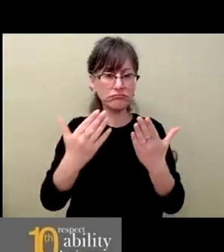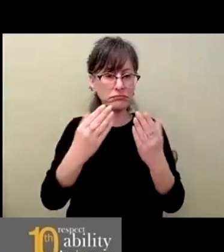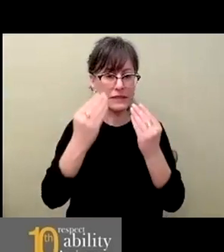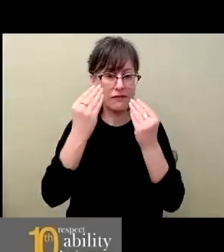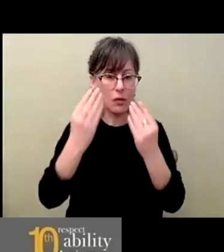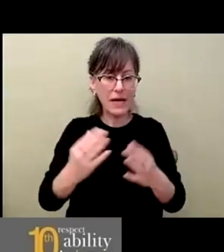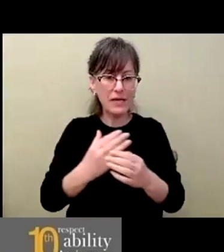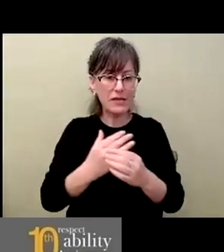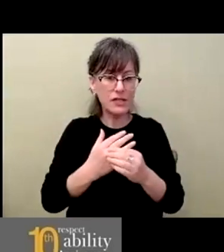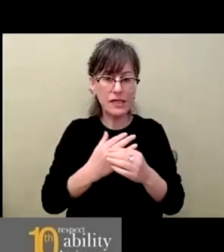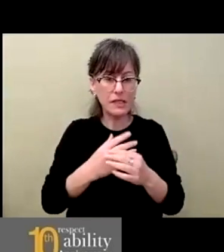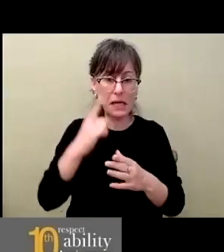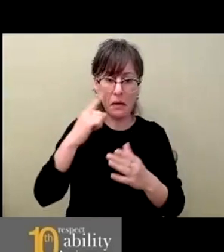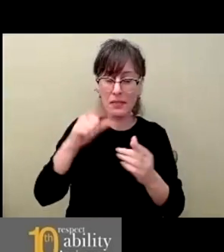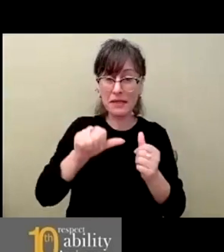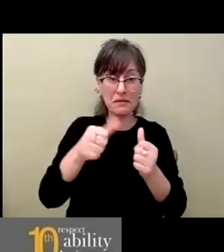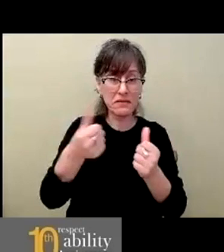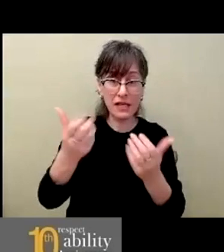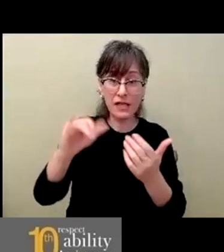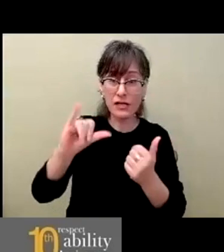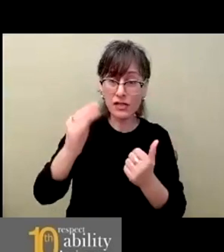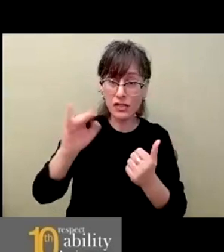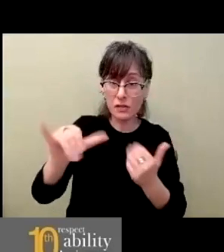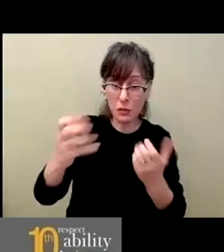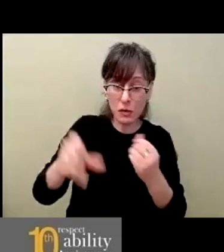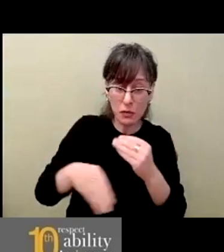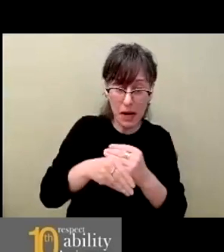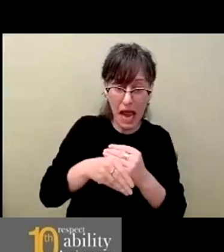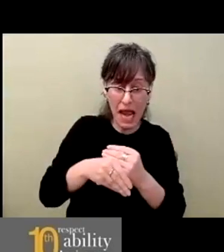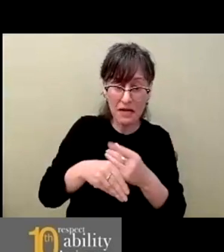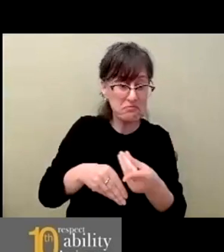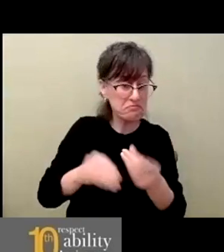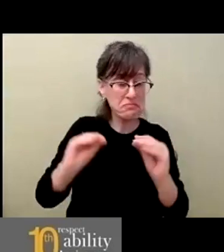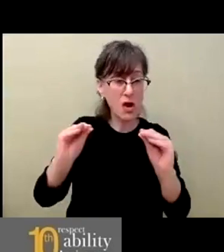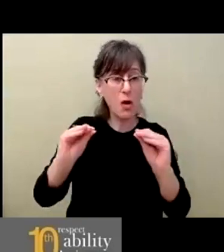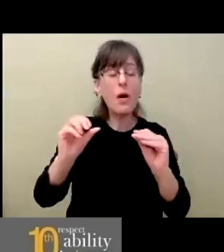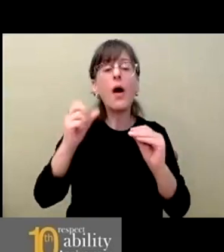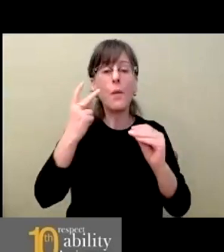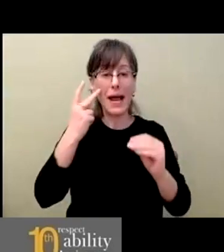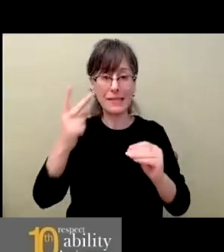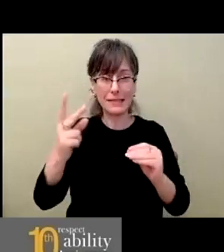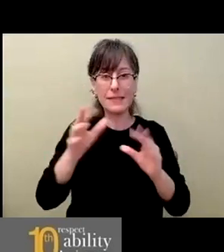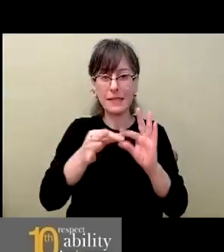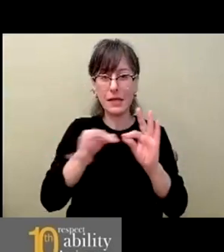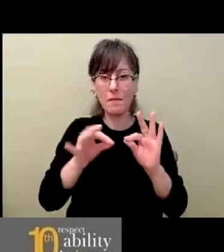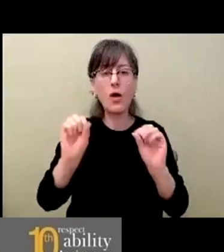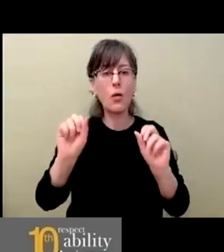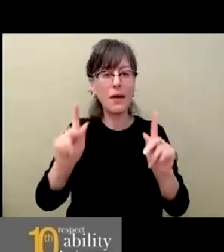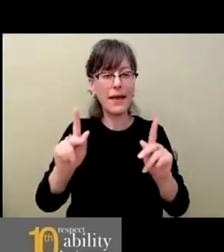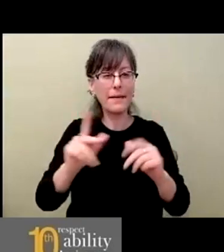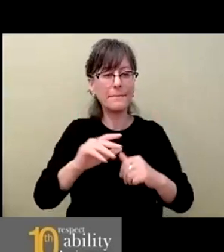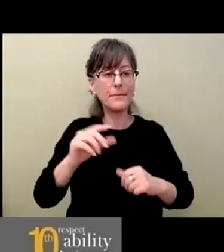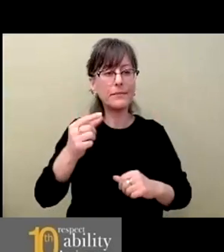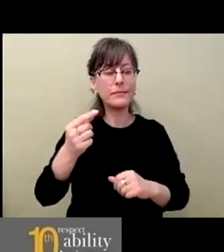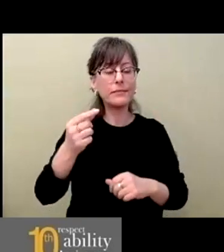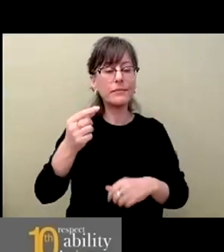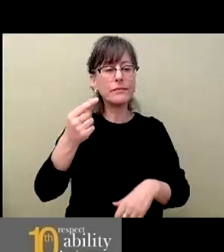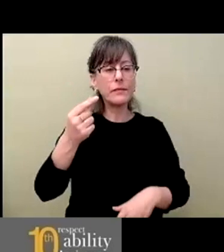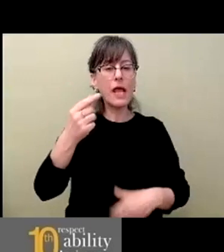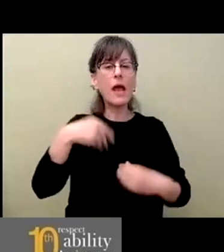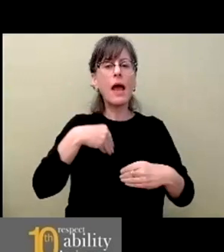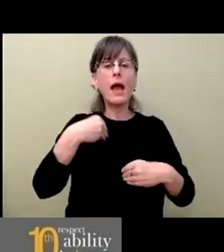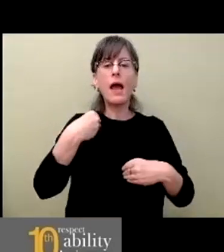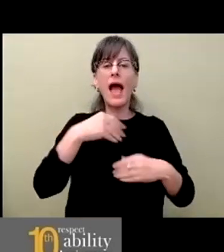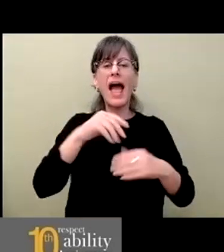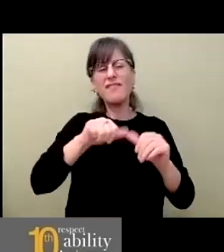Jimmy, was there anything you wanted to add? All right, great. I appreciate that. I'm gonna give Jimmy another